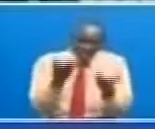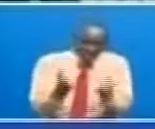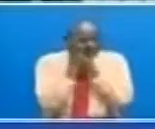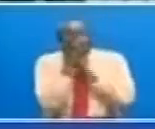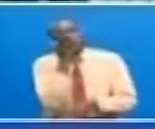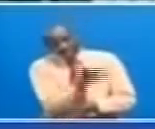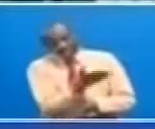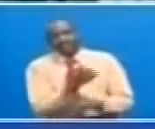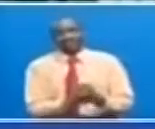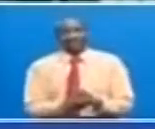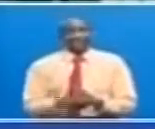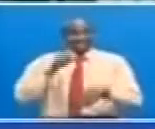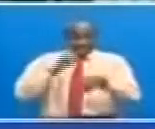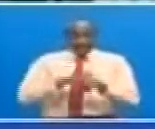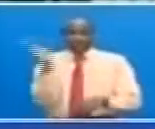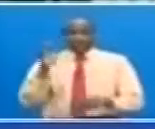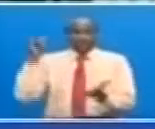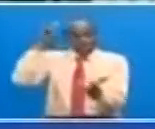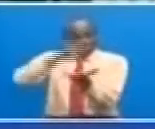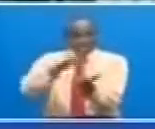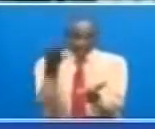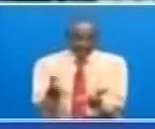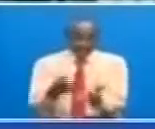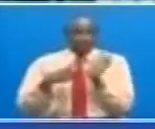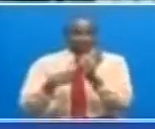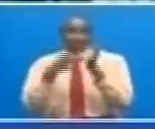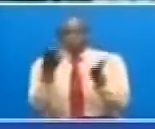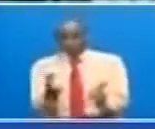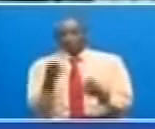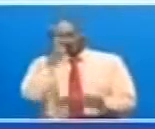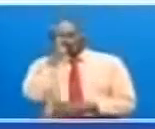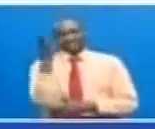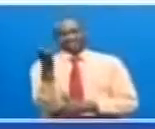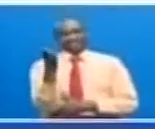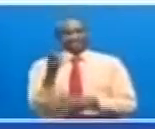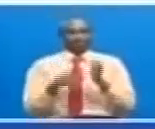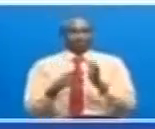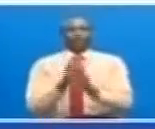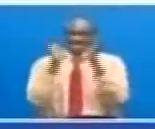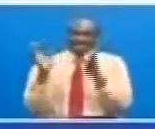in. When Obama landed in the country, it was a show of might by the police force.